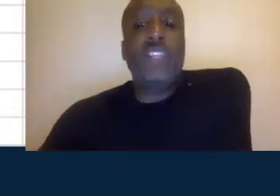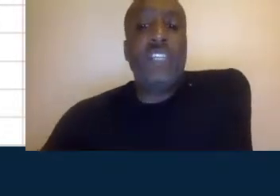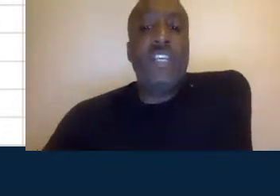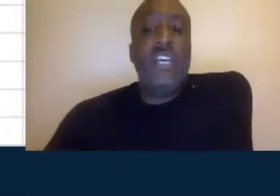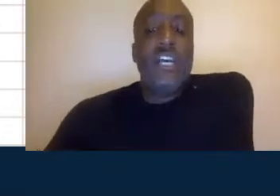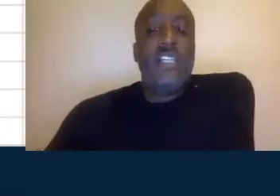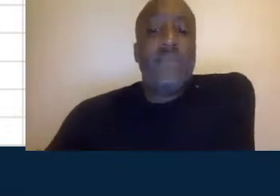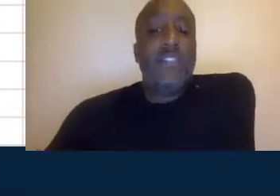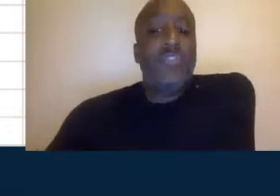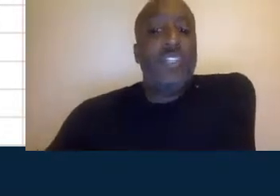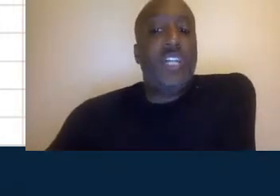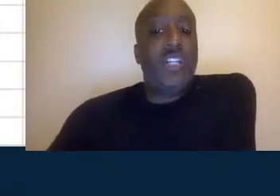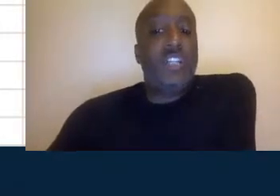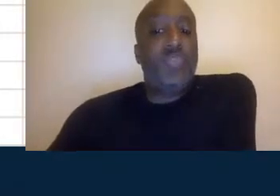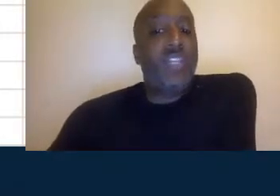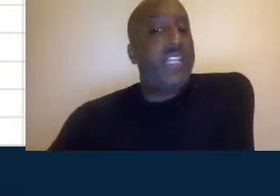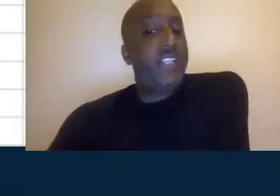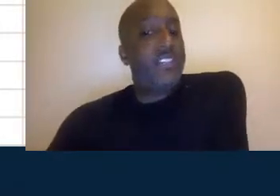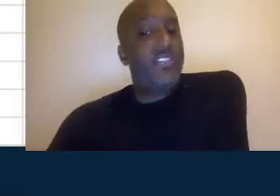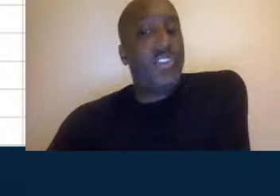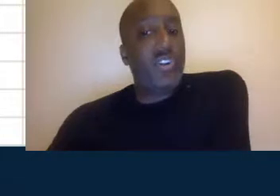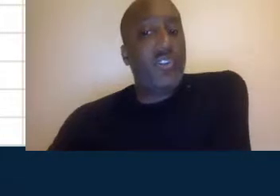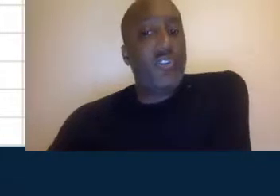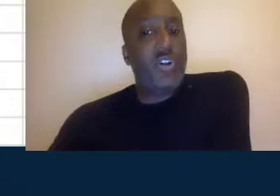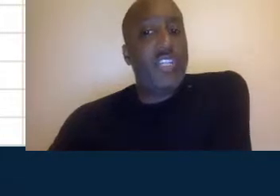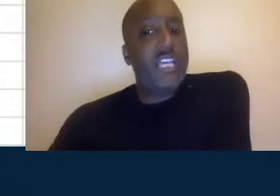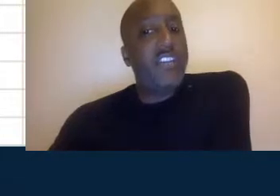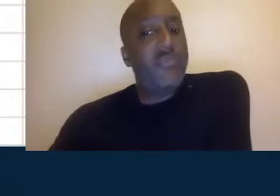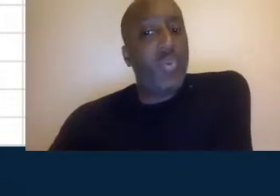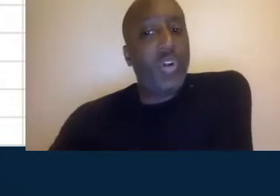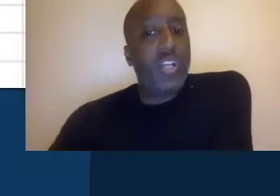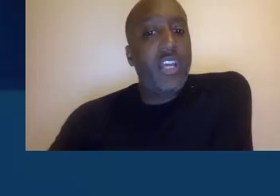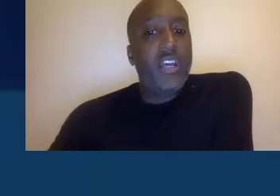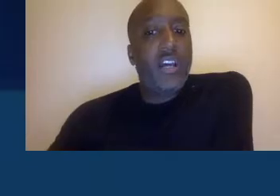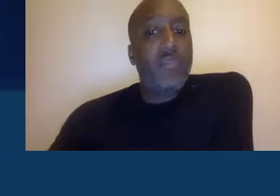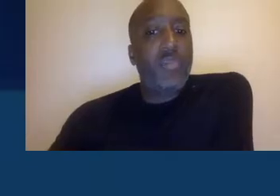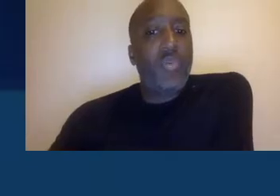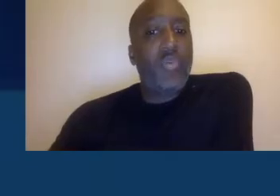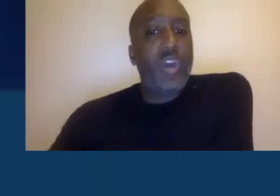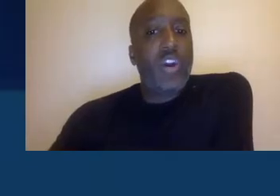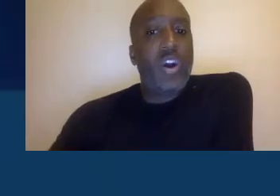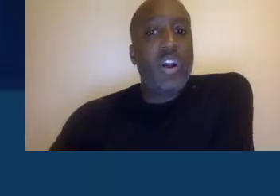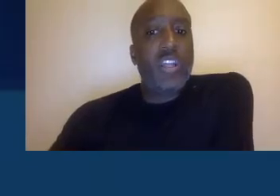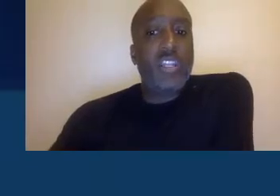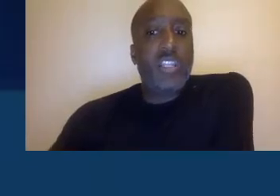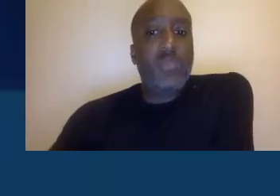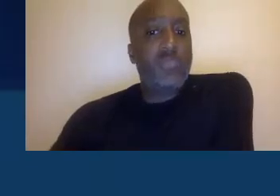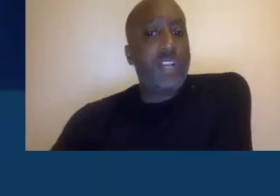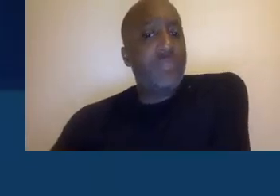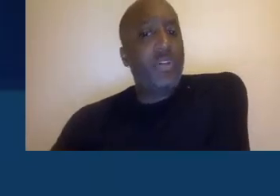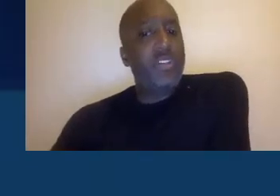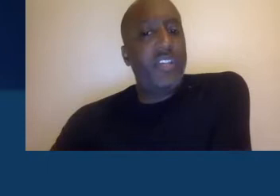of the Assembly District delegates will be elected to serve on the executive board. What are